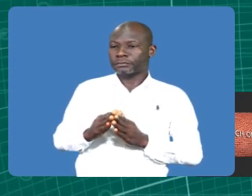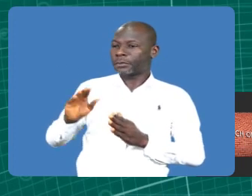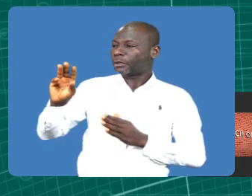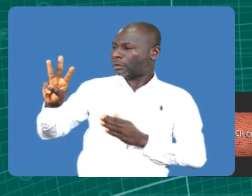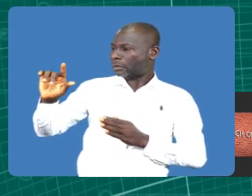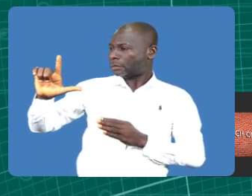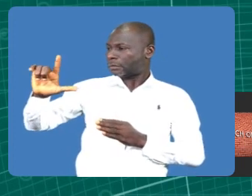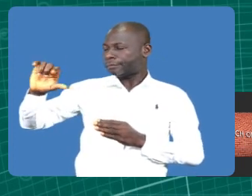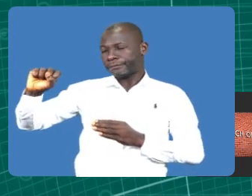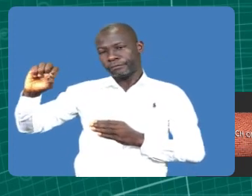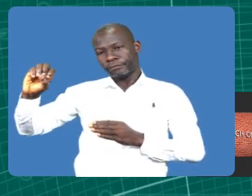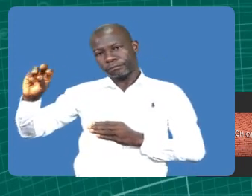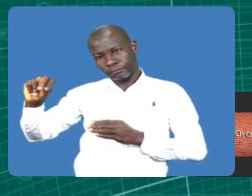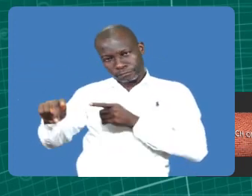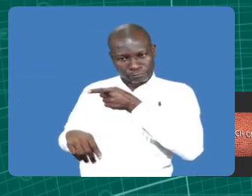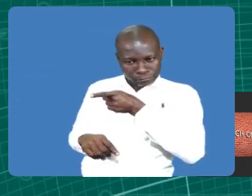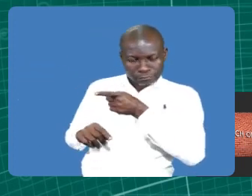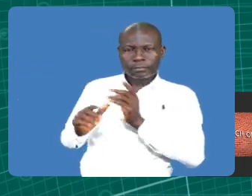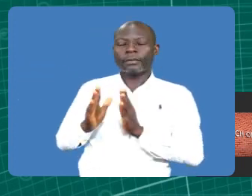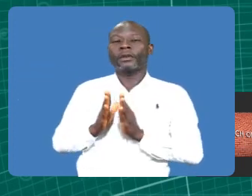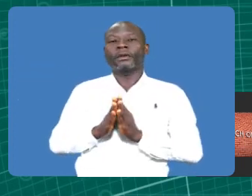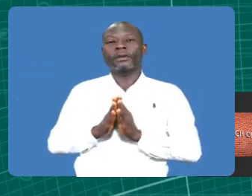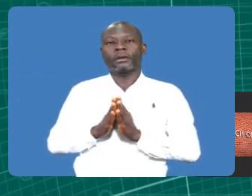Francis Wilson.